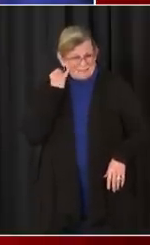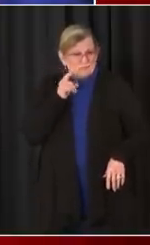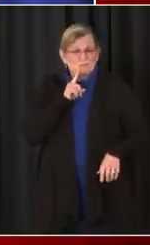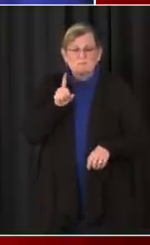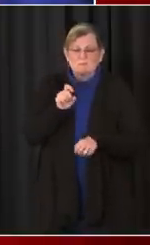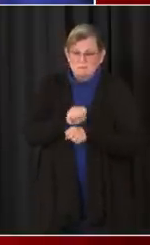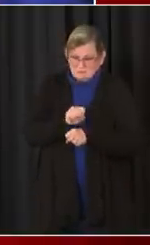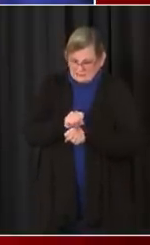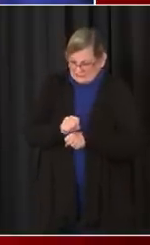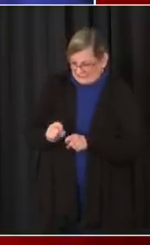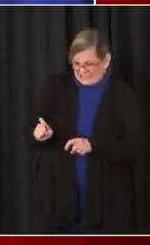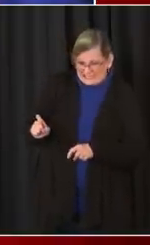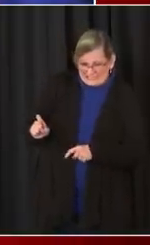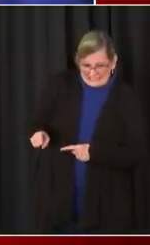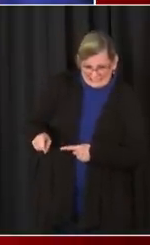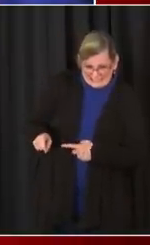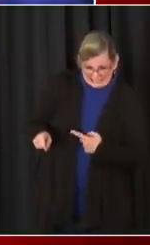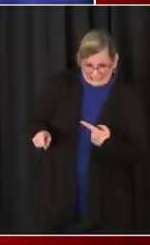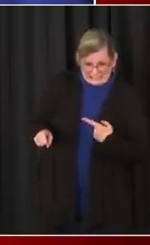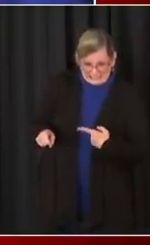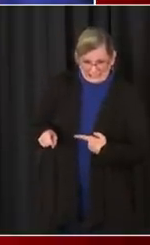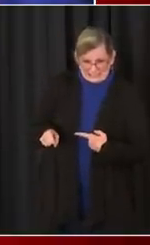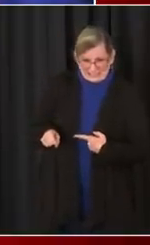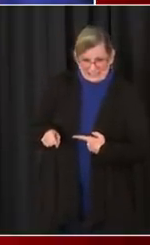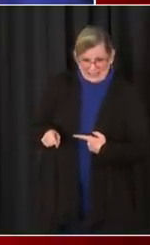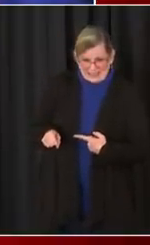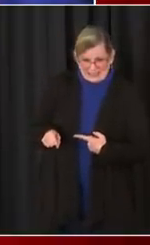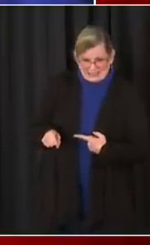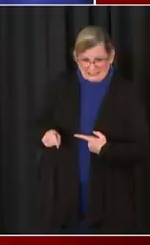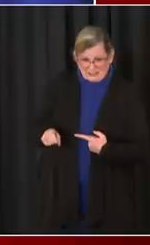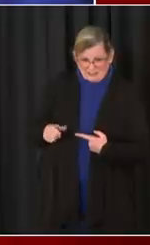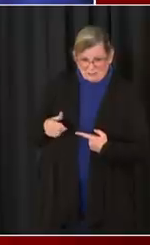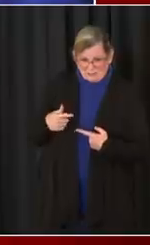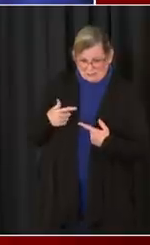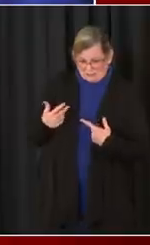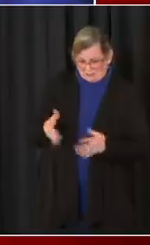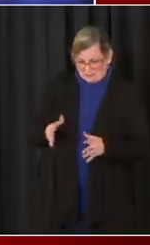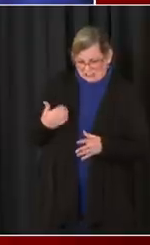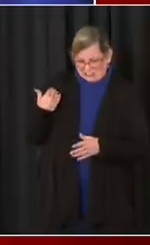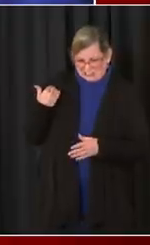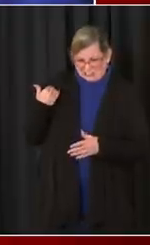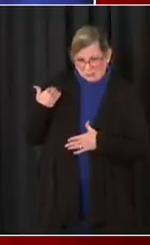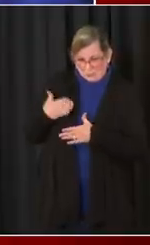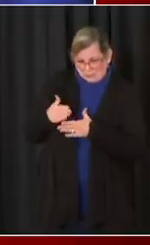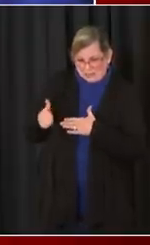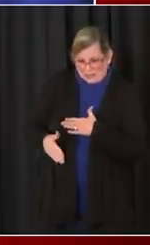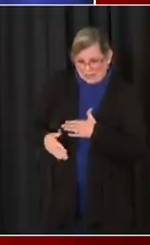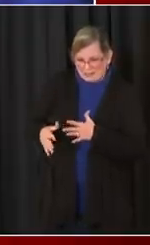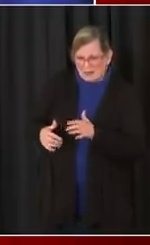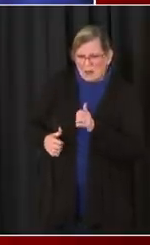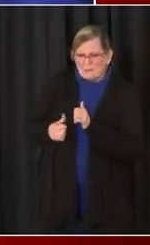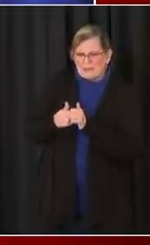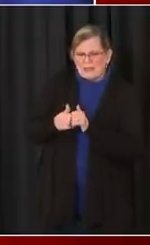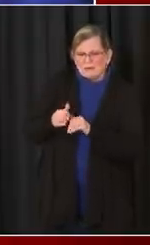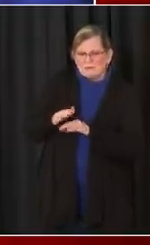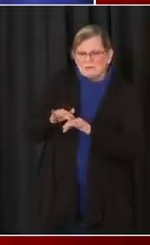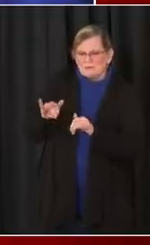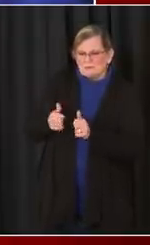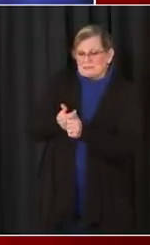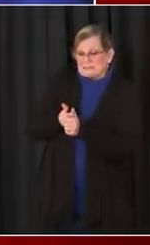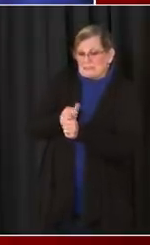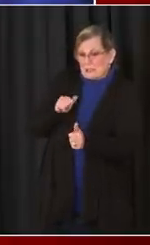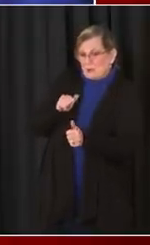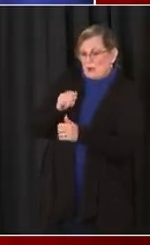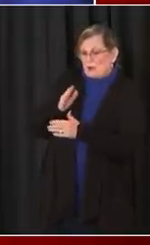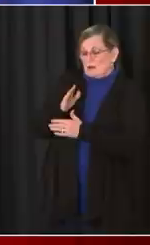is a need, as I did over the weekend leading up to this, to ask them to stay away from certain